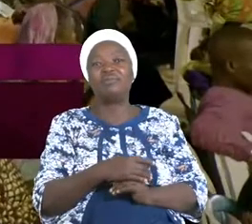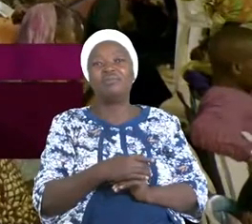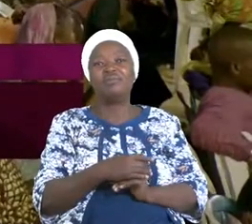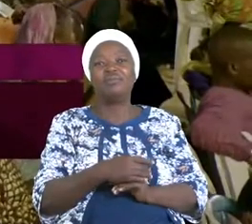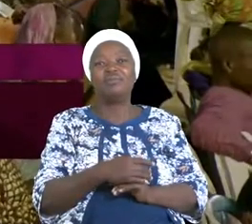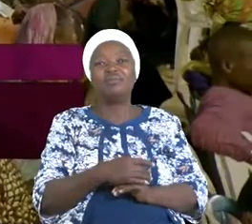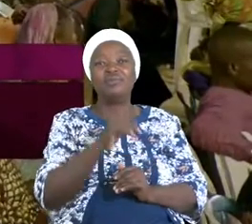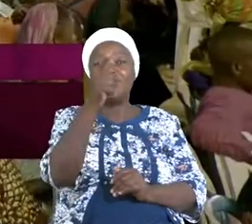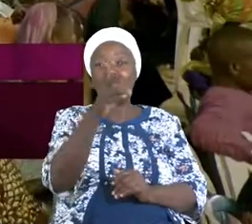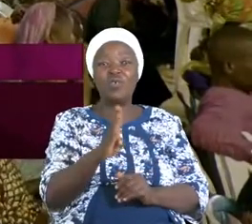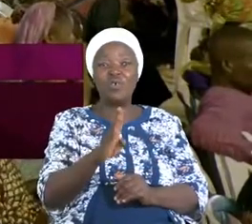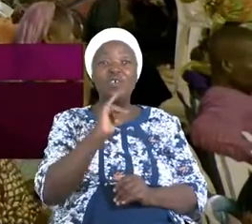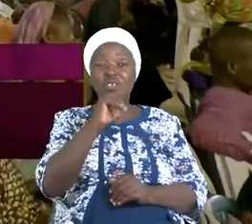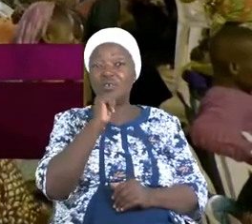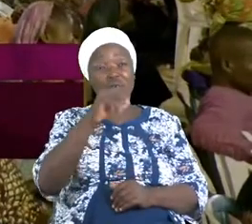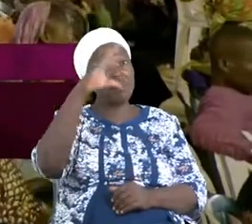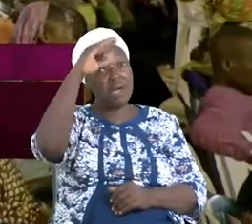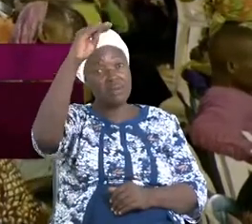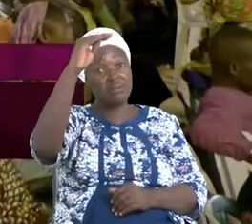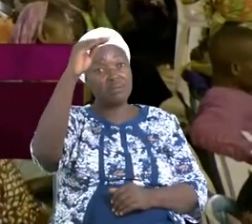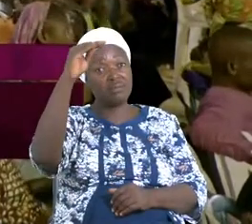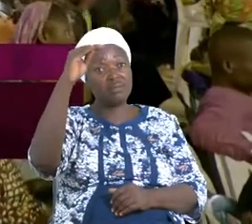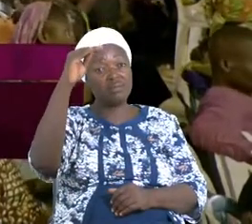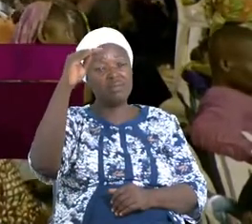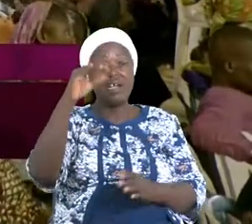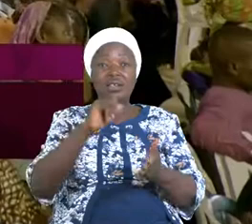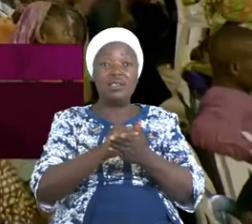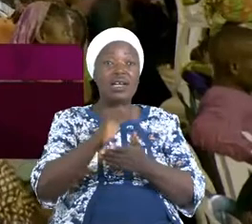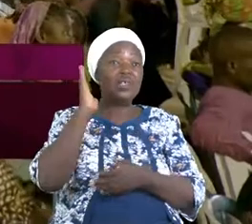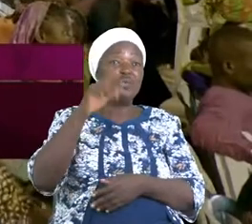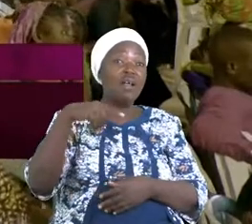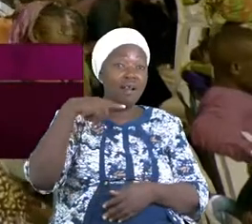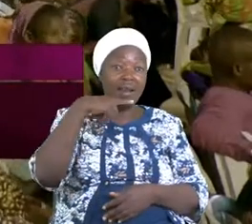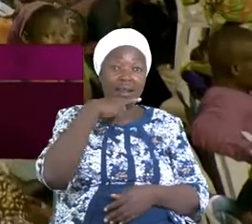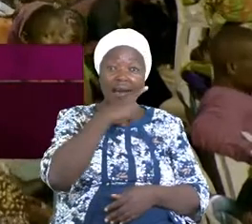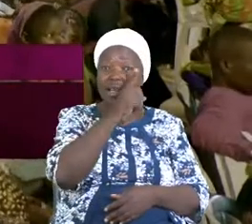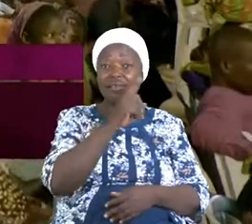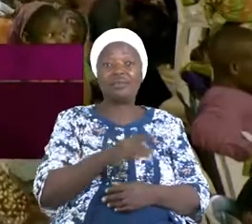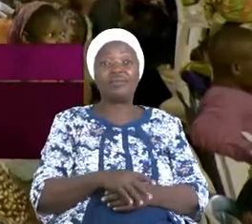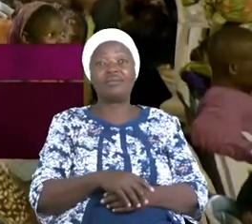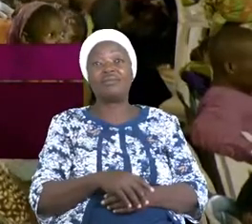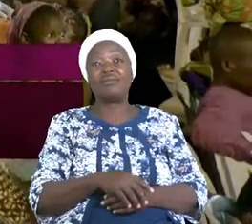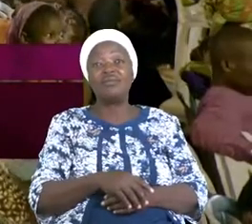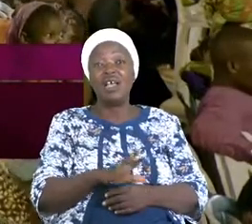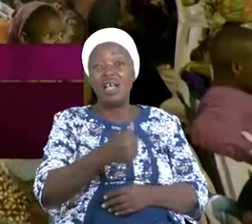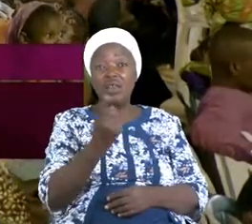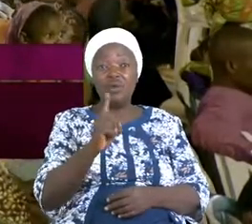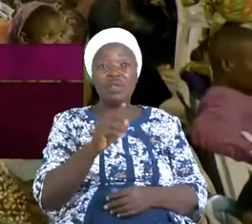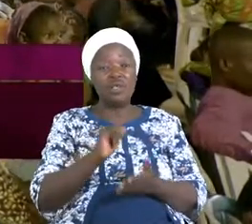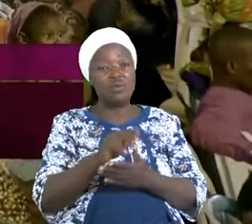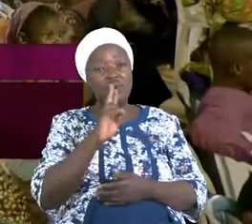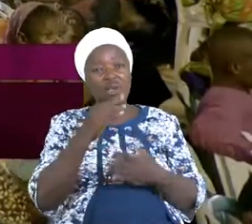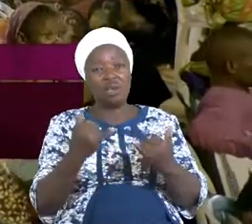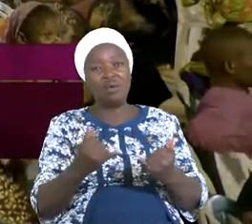God is not man that we line up wherever you are. He